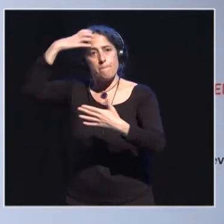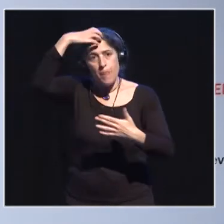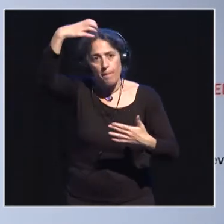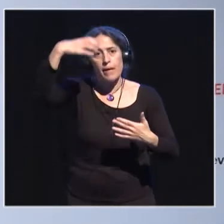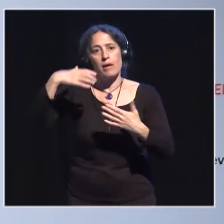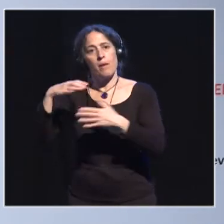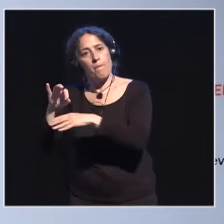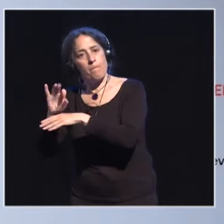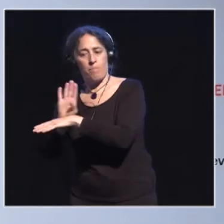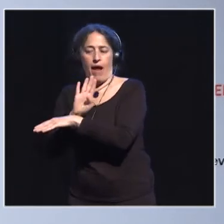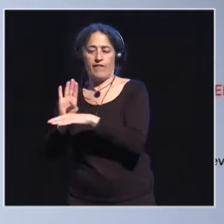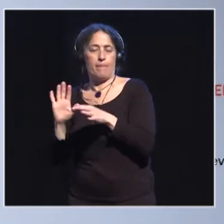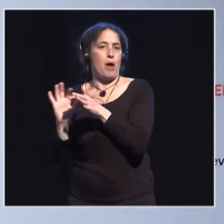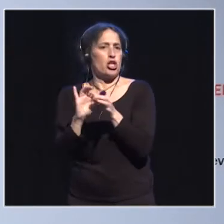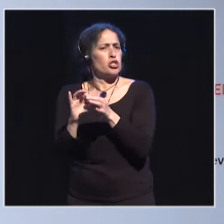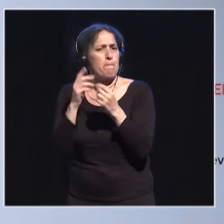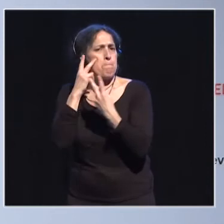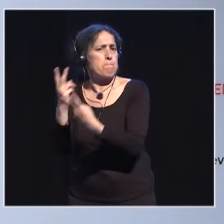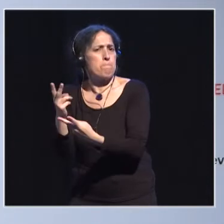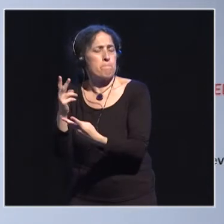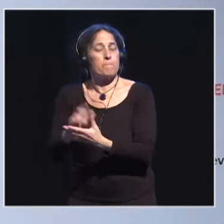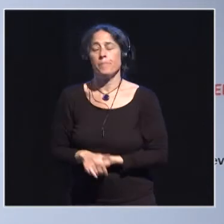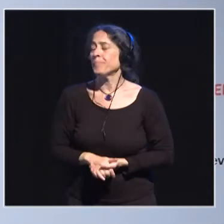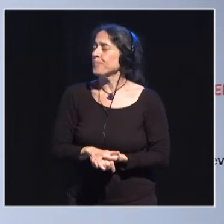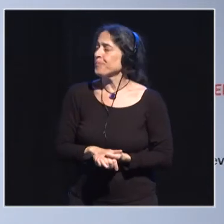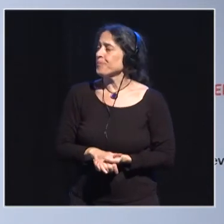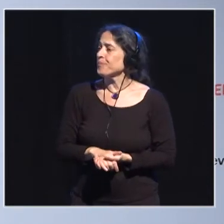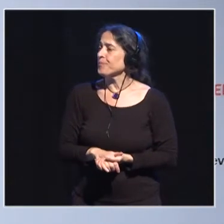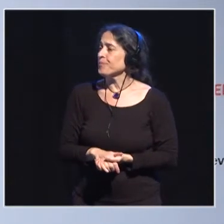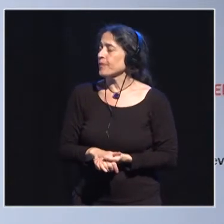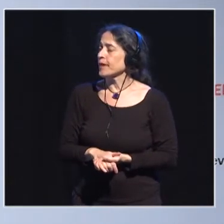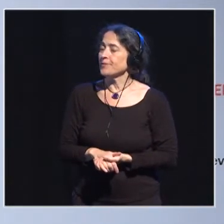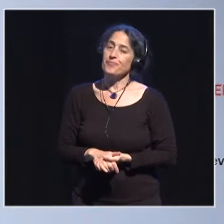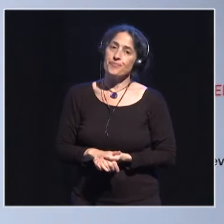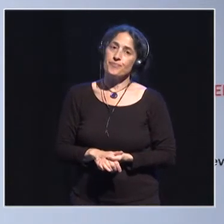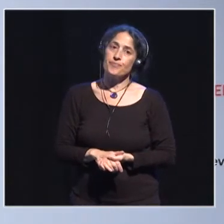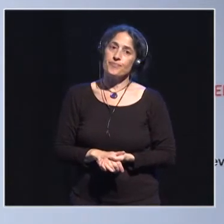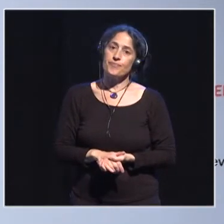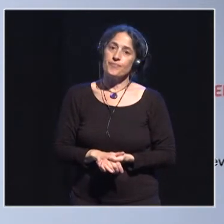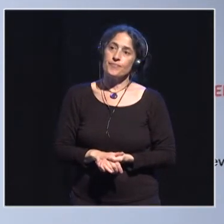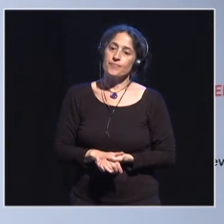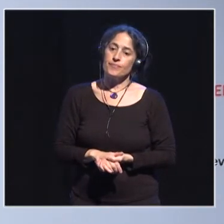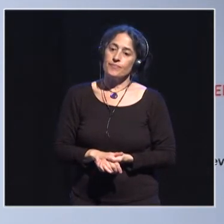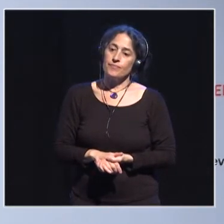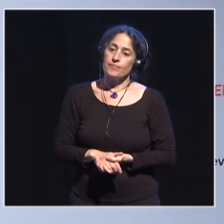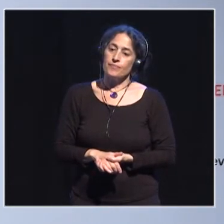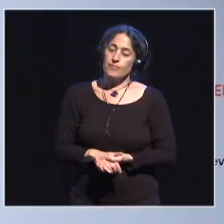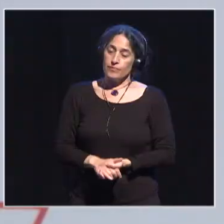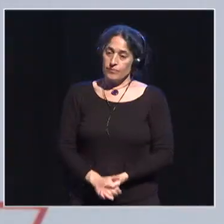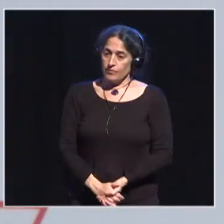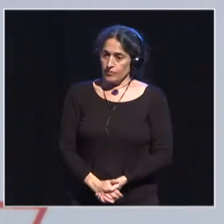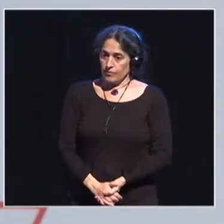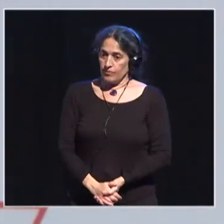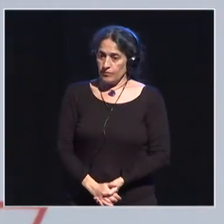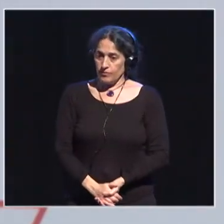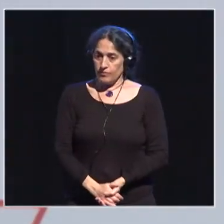very briefly about the women's perspective. Many of you maybe have been listening to